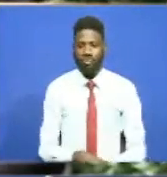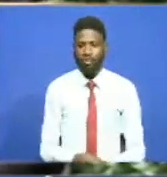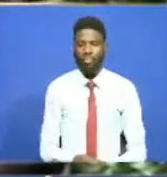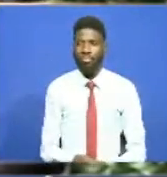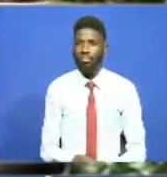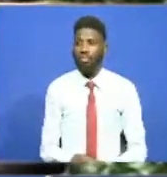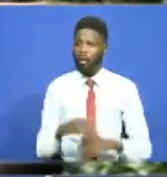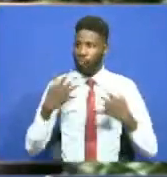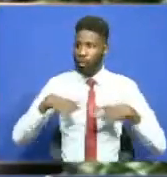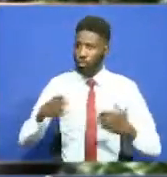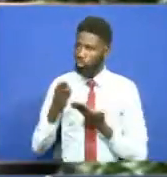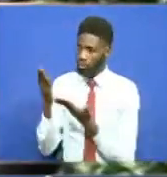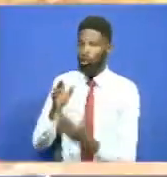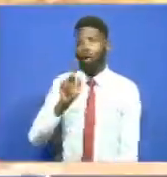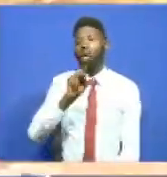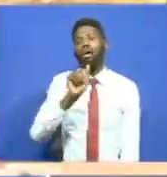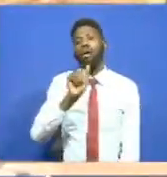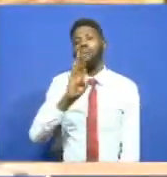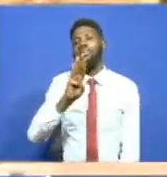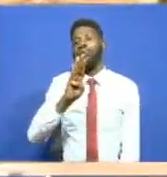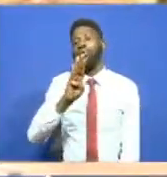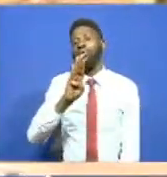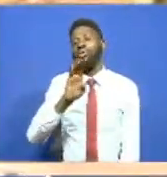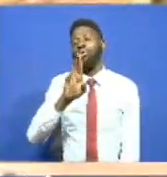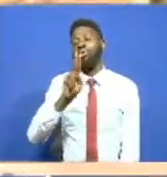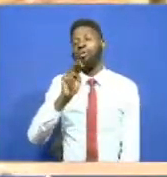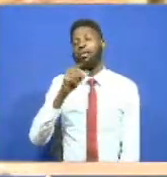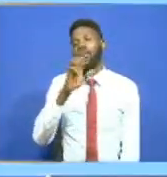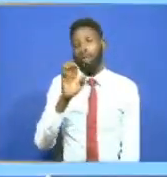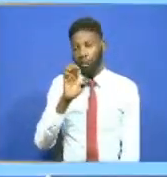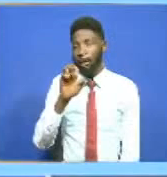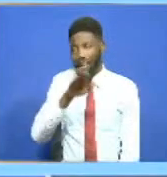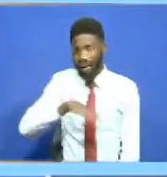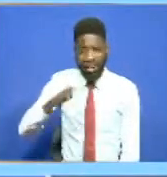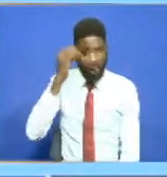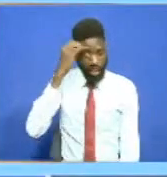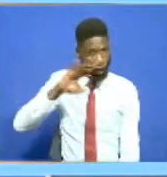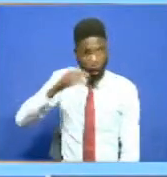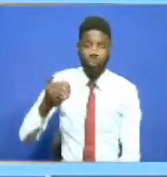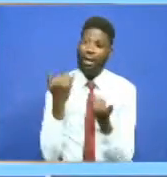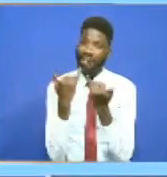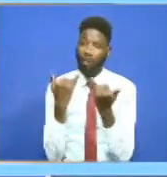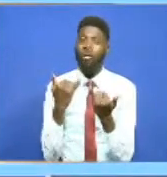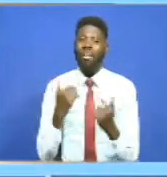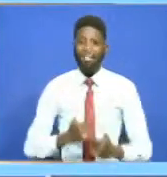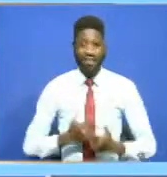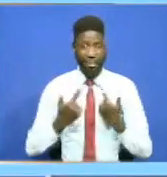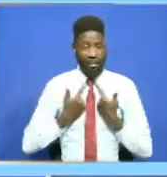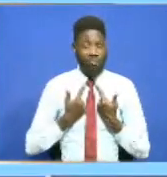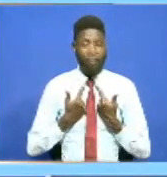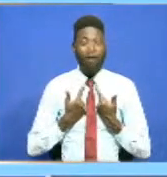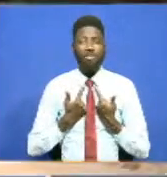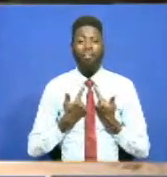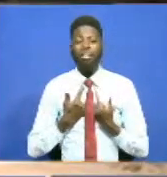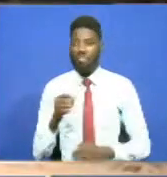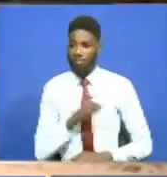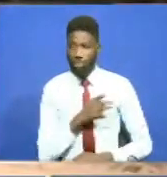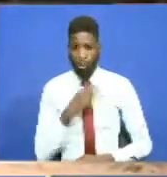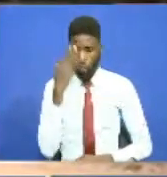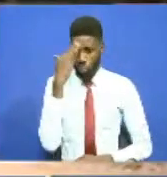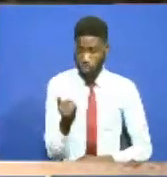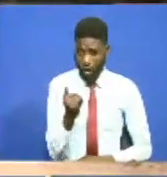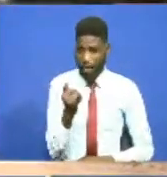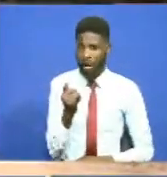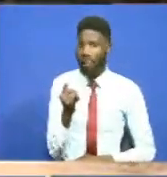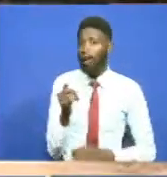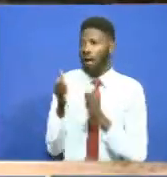While residents of Kabunge location in Lari constituency in Kiambu County are now living in fear after being terrorized by a gang said